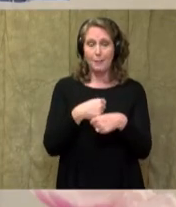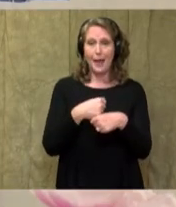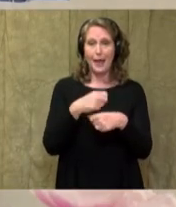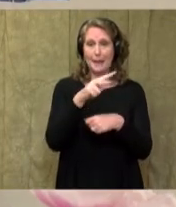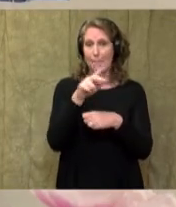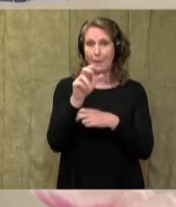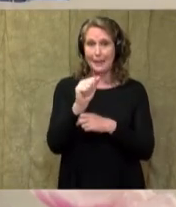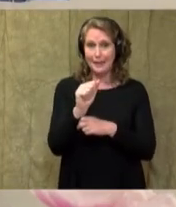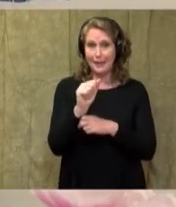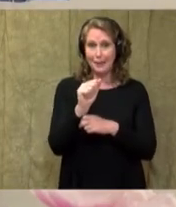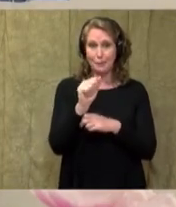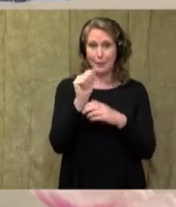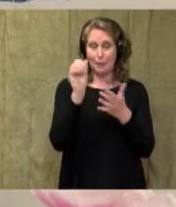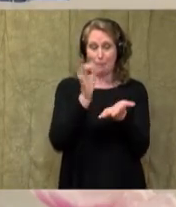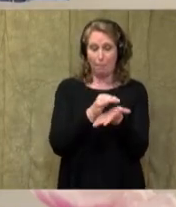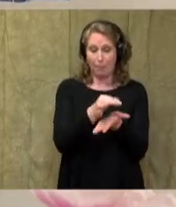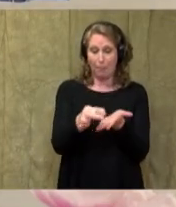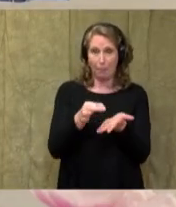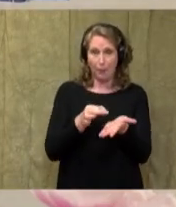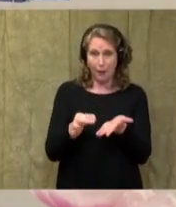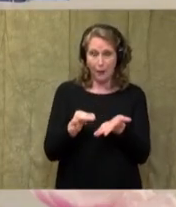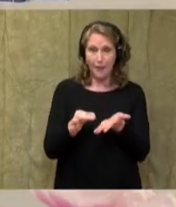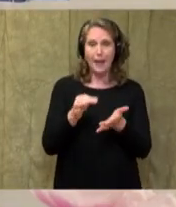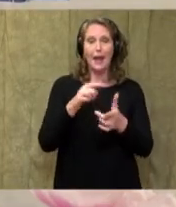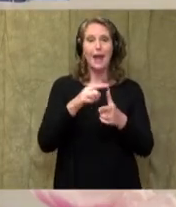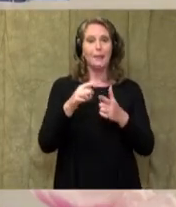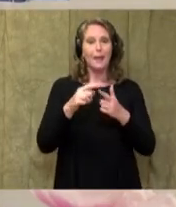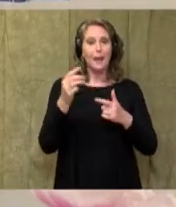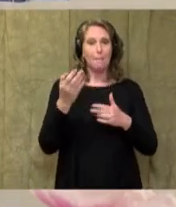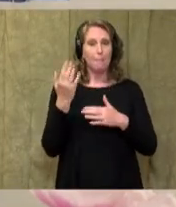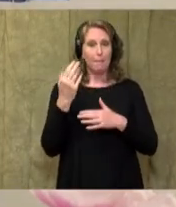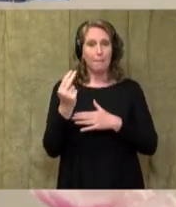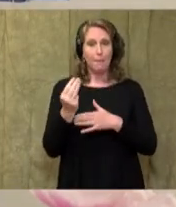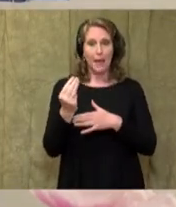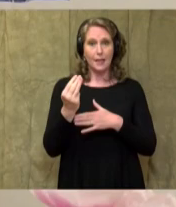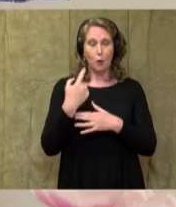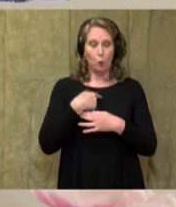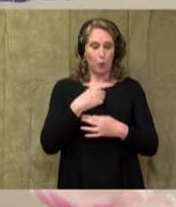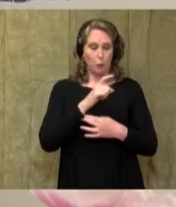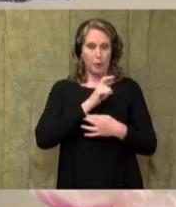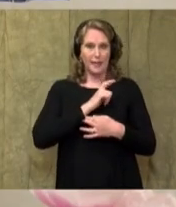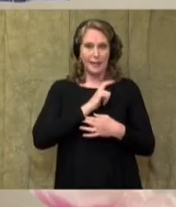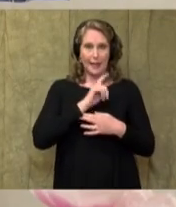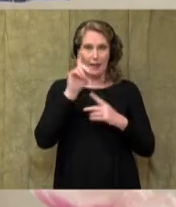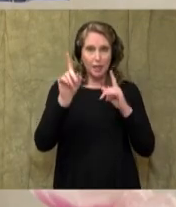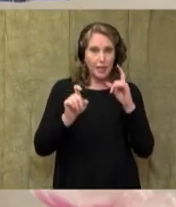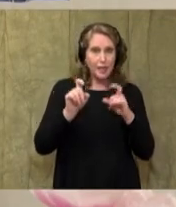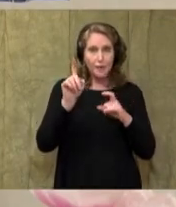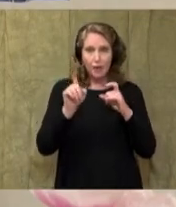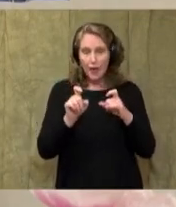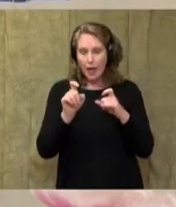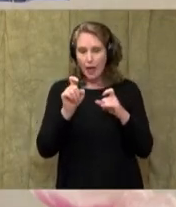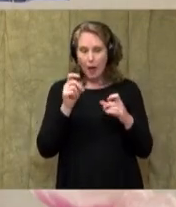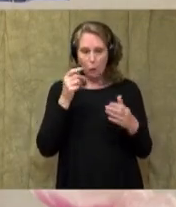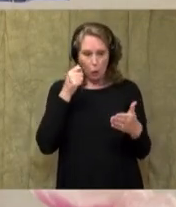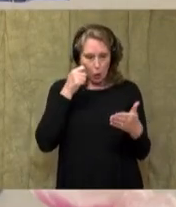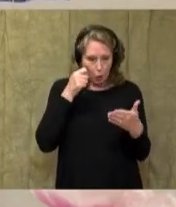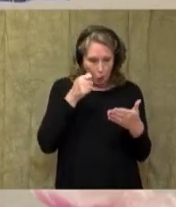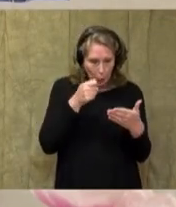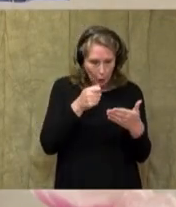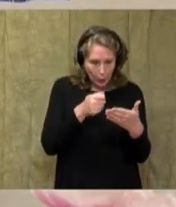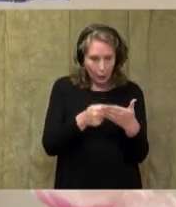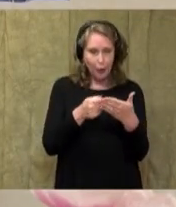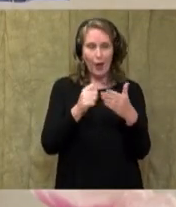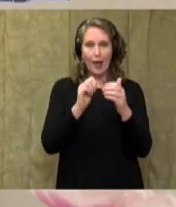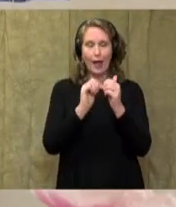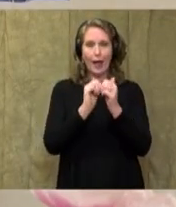pizzas. Okay, and then on Monday, we were detectives, and we looked really closely at